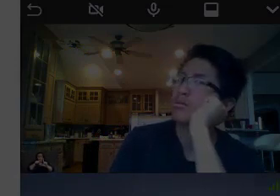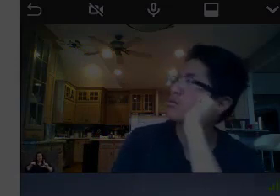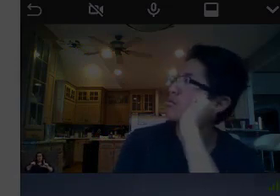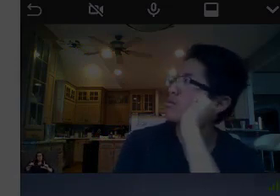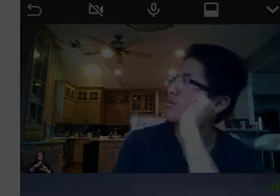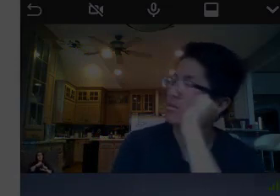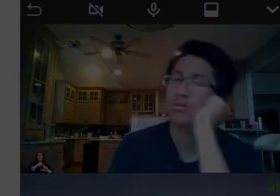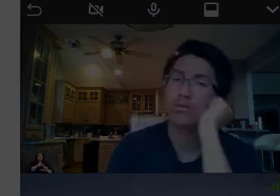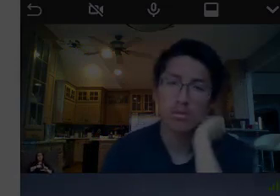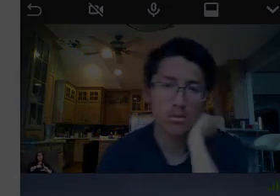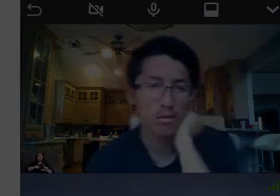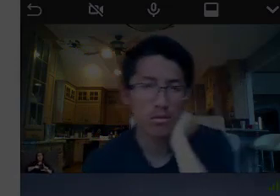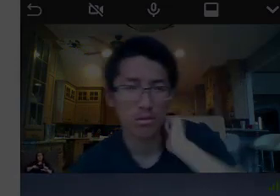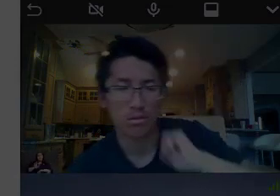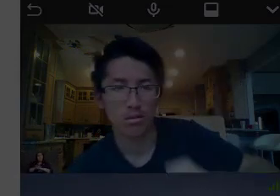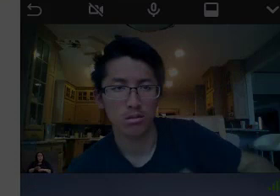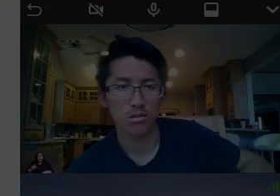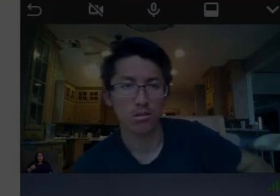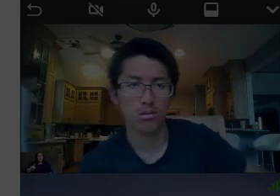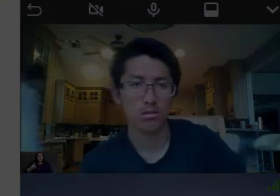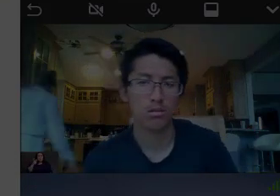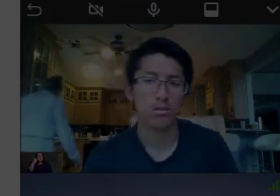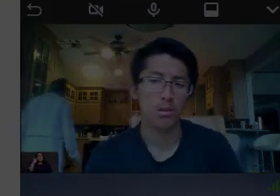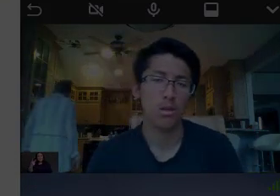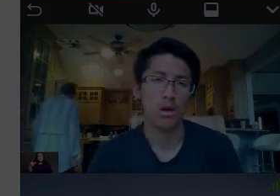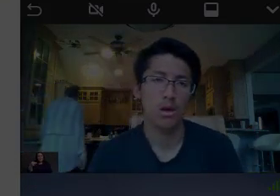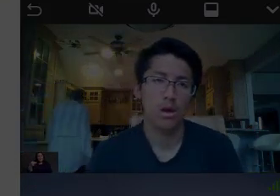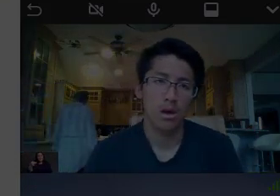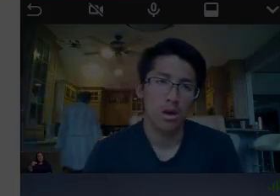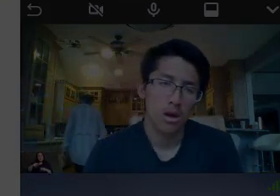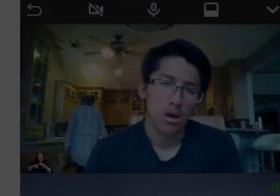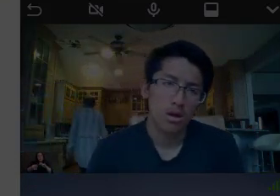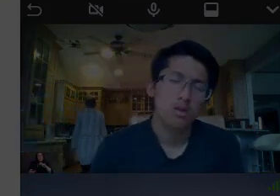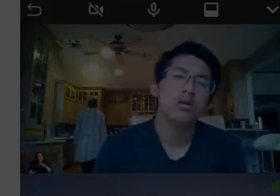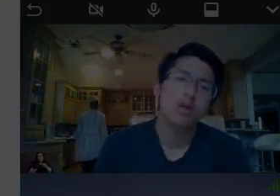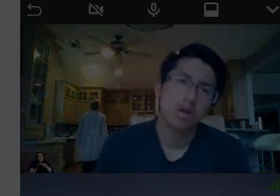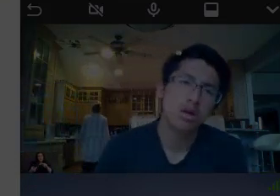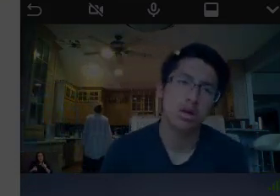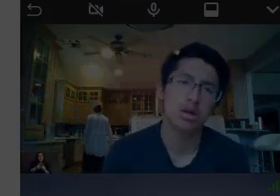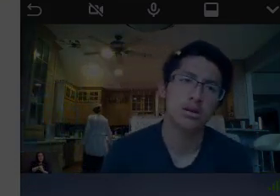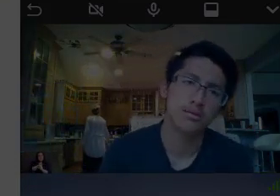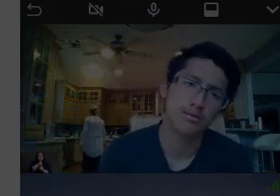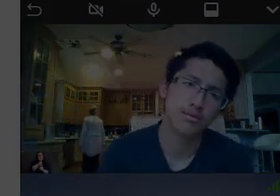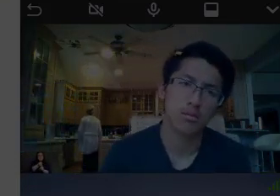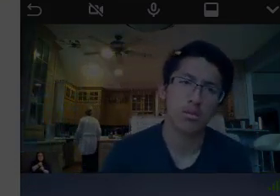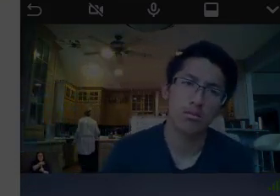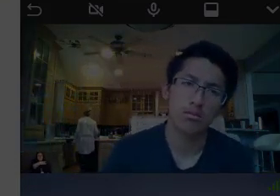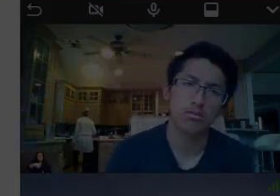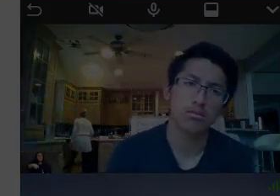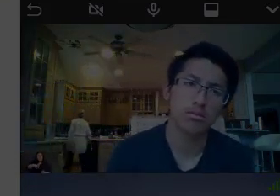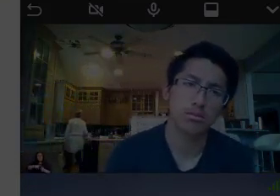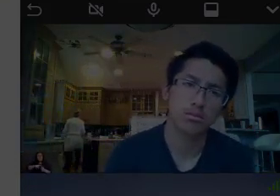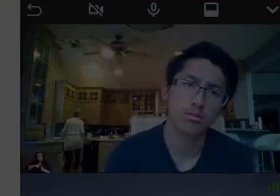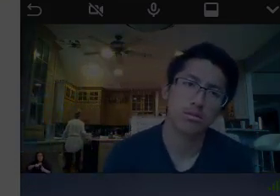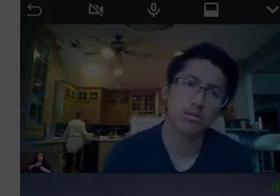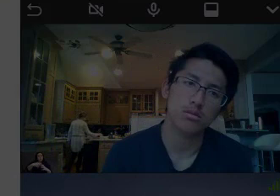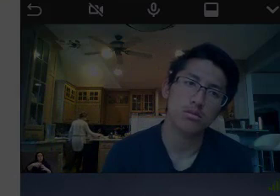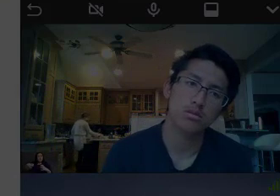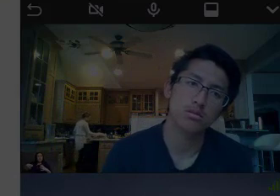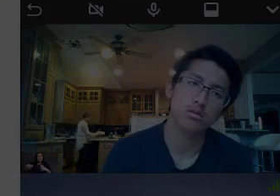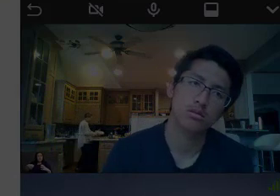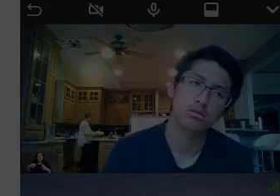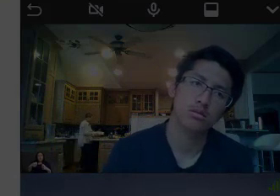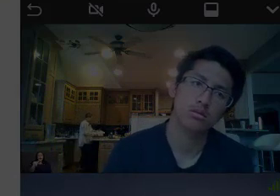decreasing. But then we trip to turbulence, so we get kind of this step up as we go through the transition region. And then again, once we